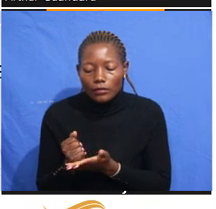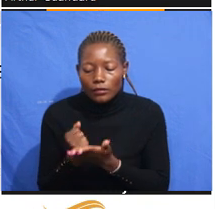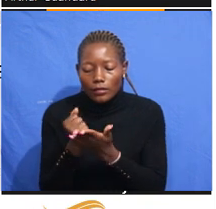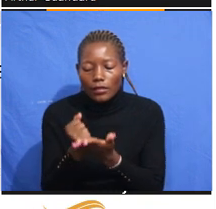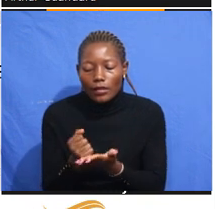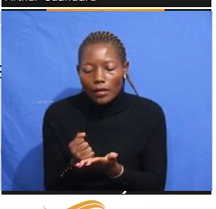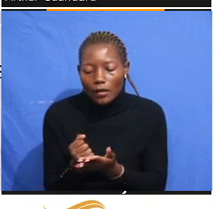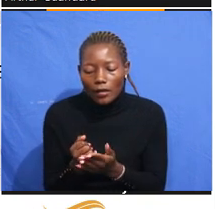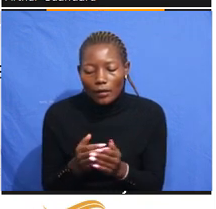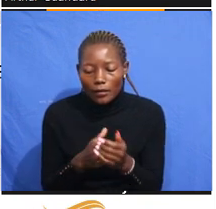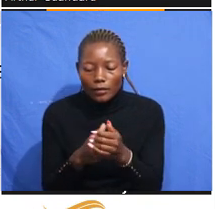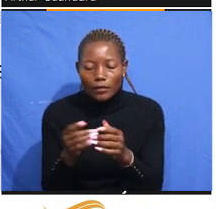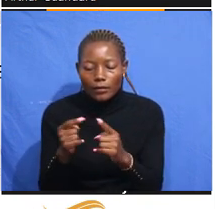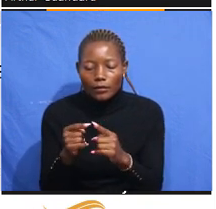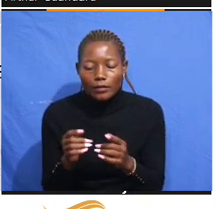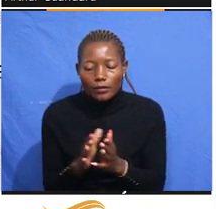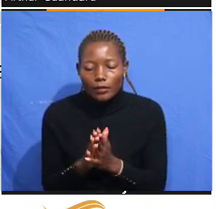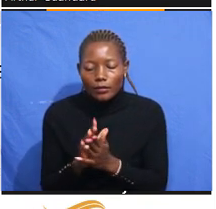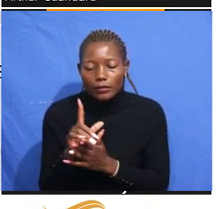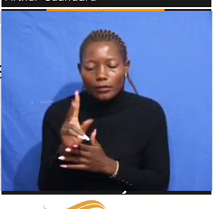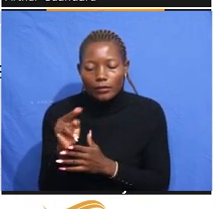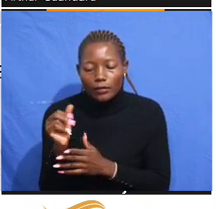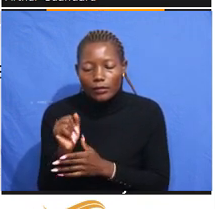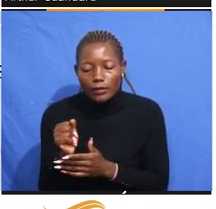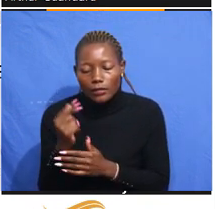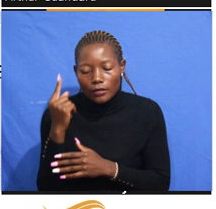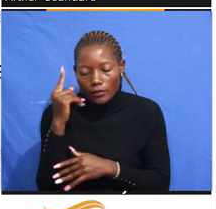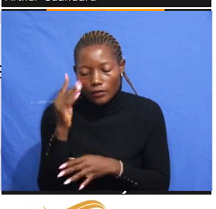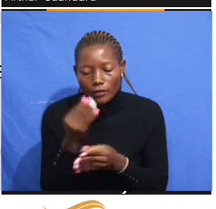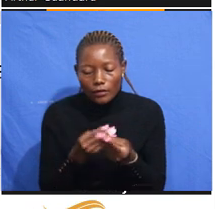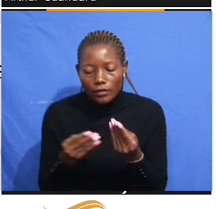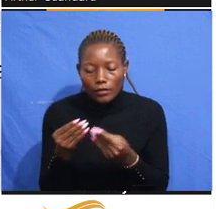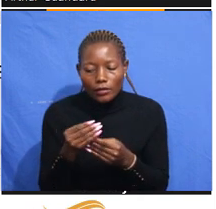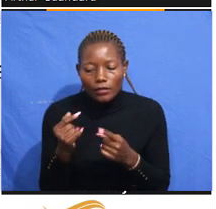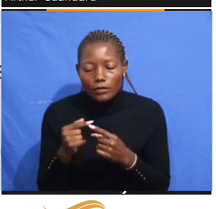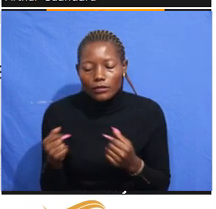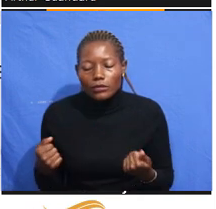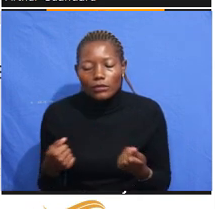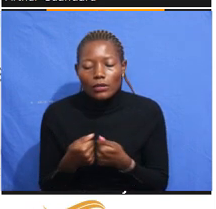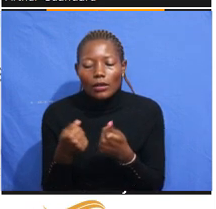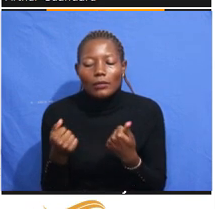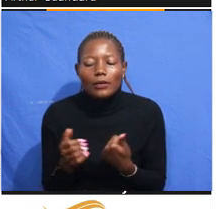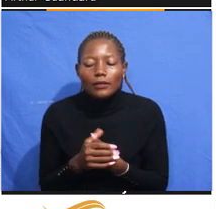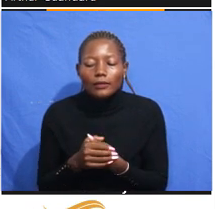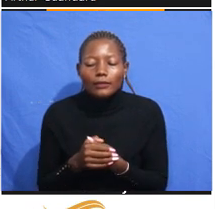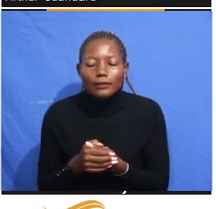the lungs for that exchange to take place, the external respiration.